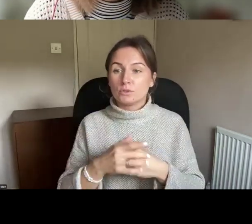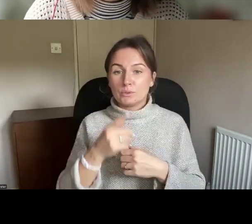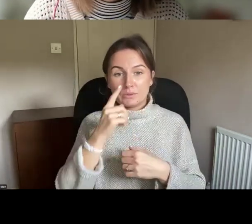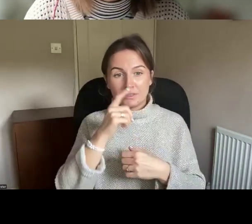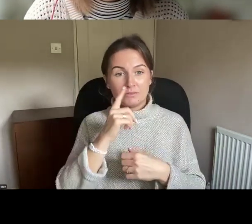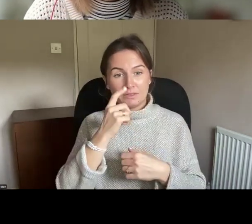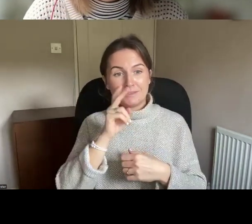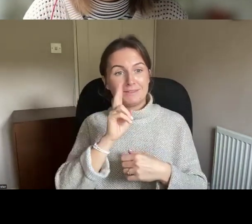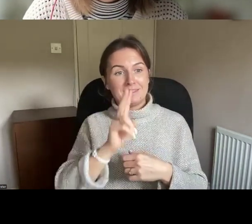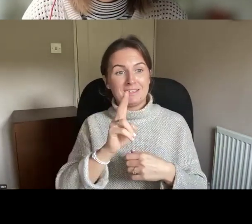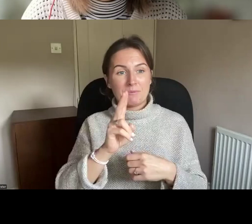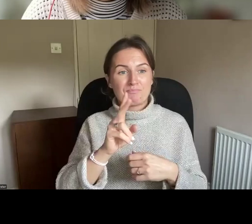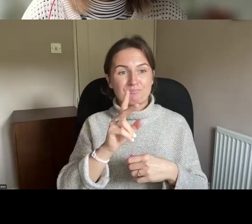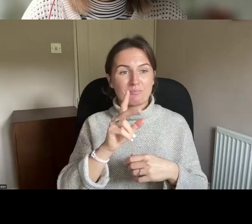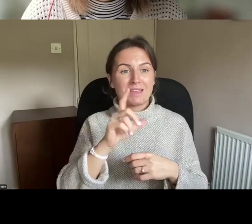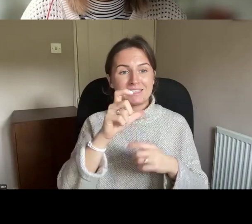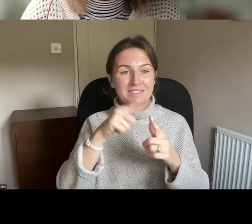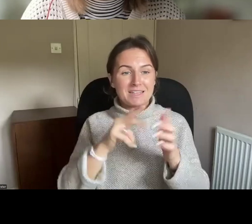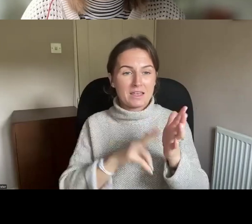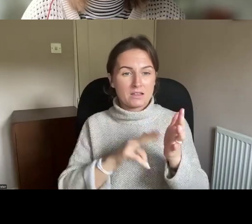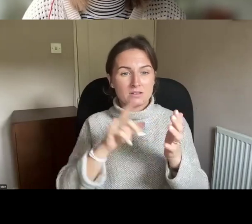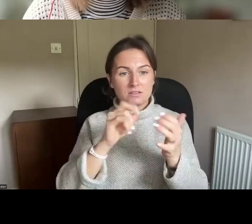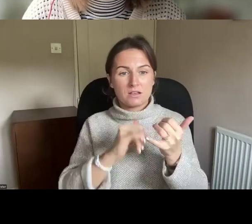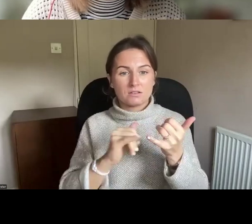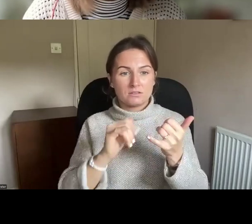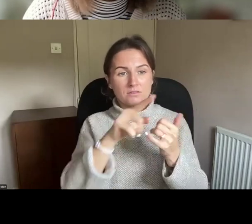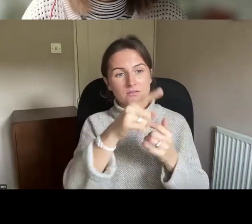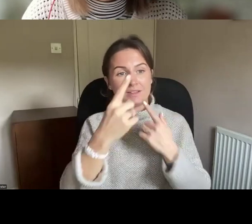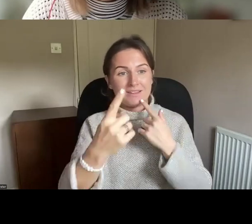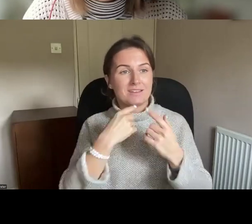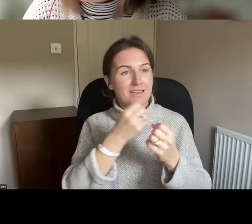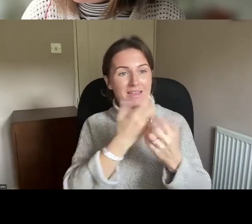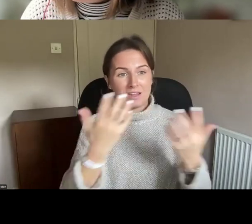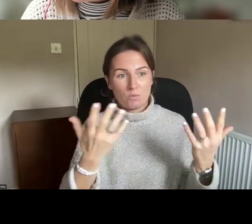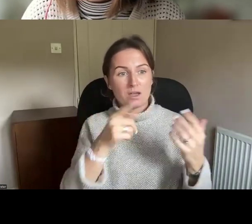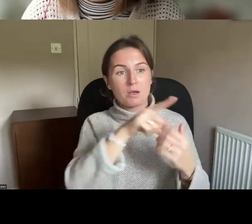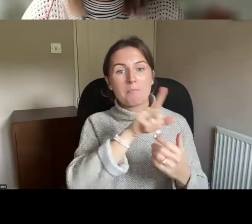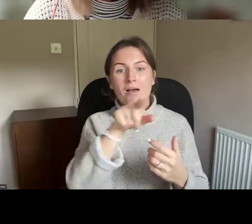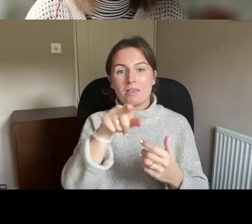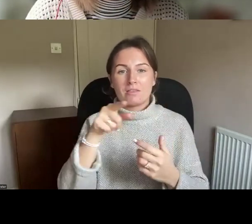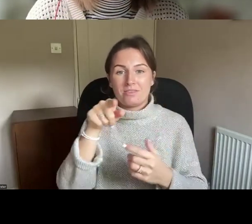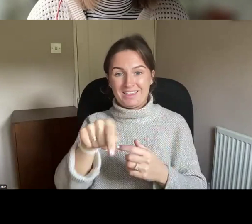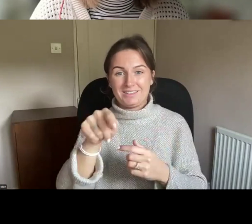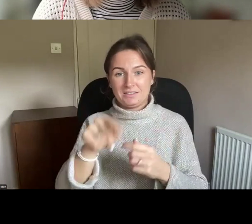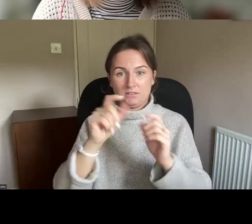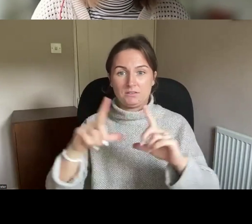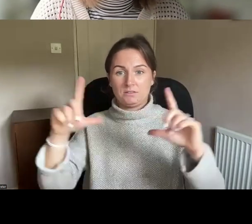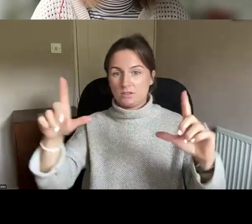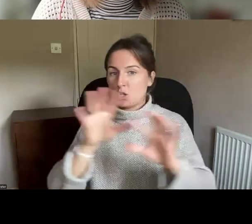there are many other places you could look. But what that means is there's no commercial data in the Explorer. It is very